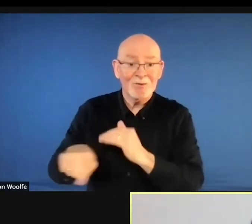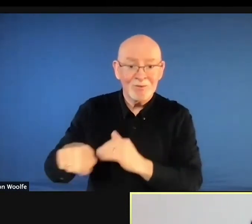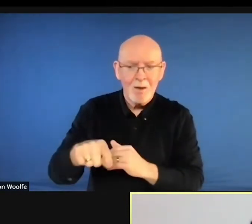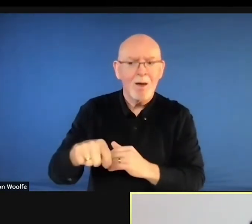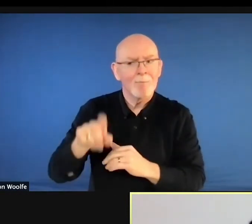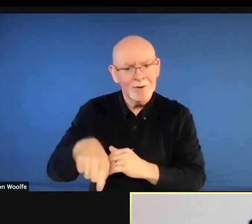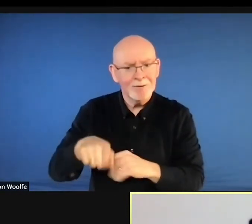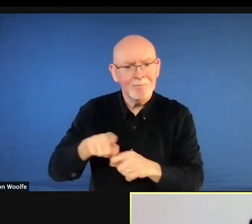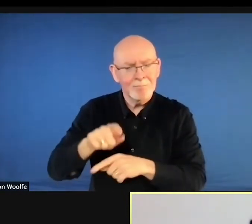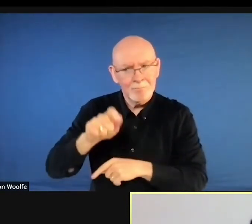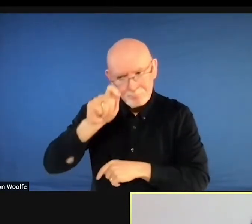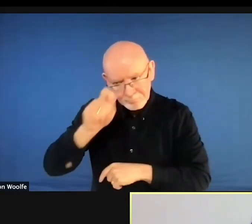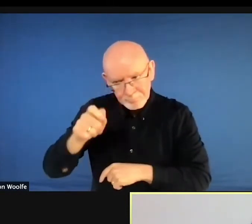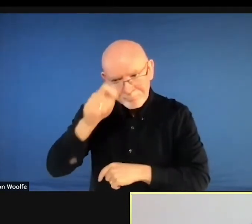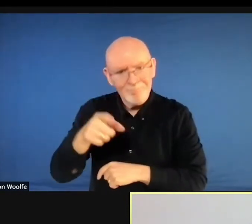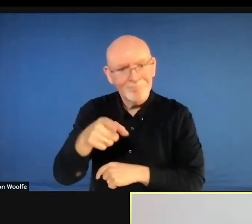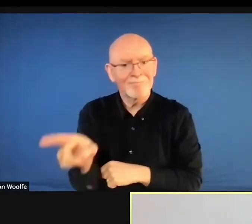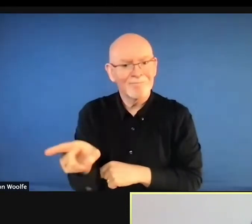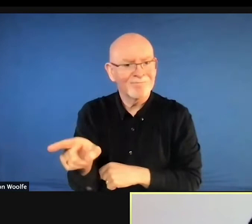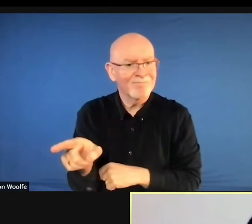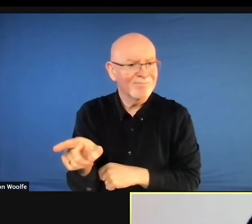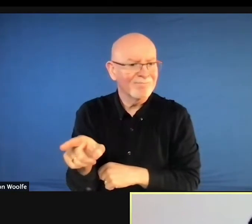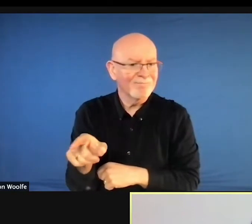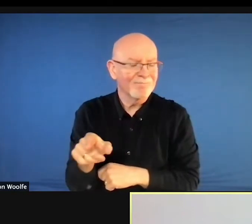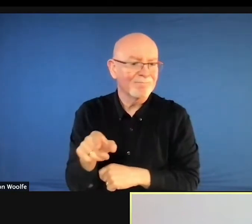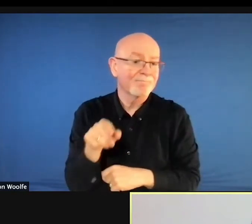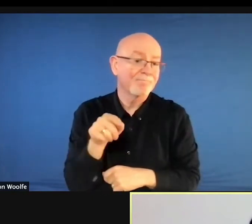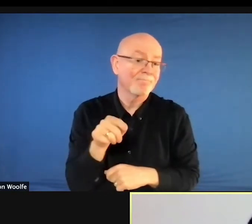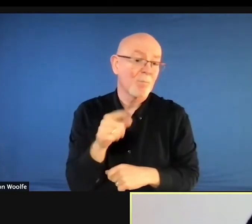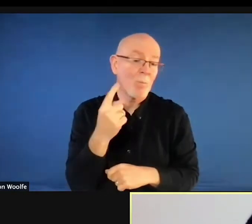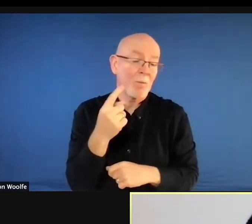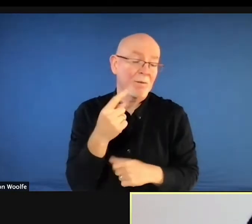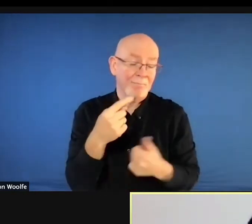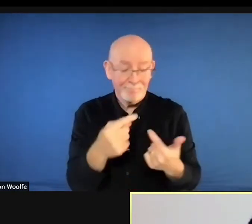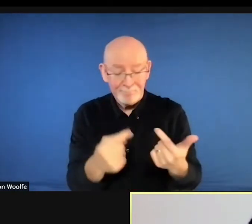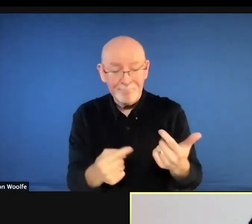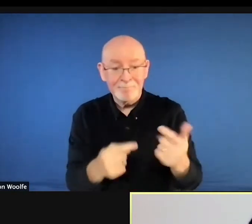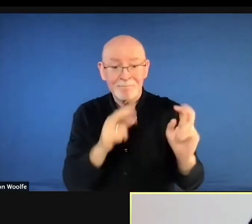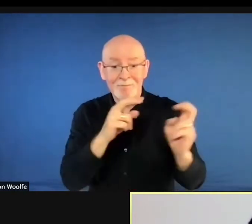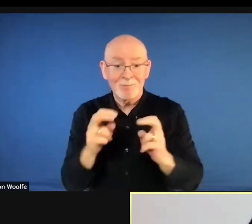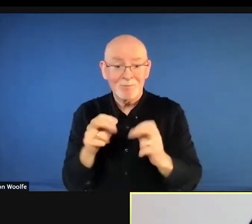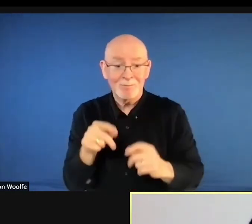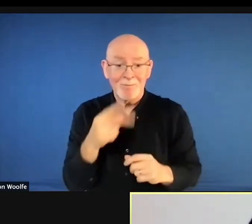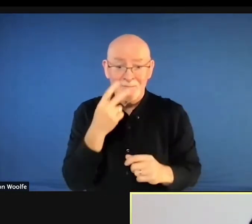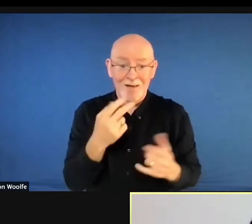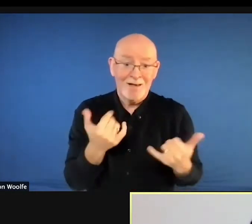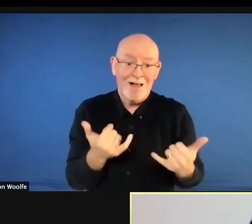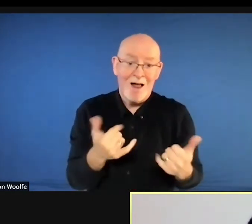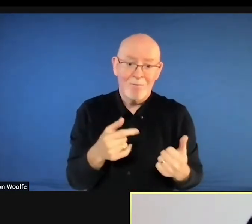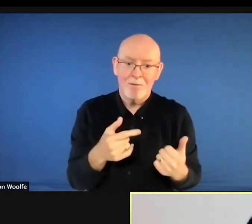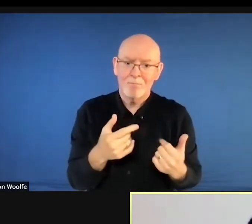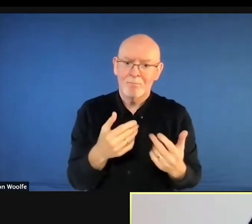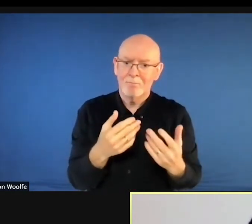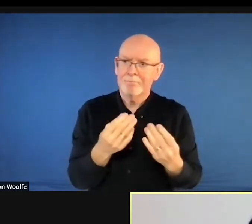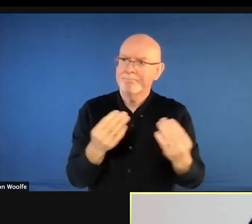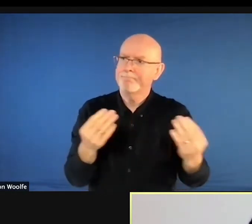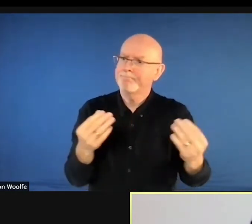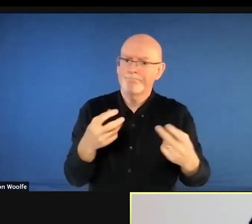that currently there are a lot of issues in the camp where it has to